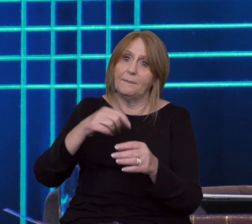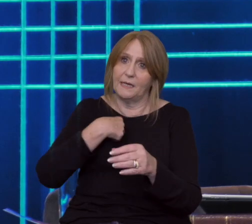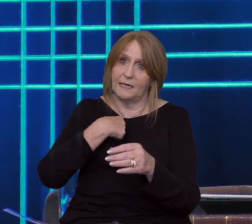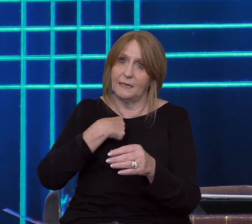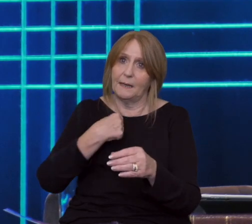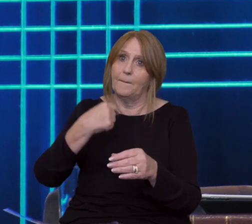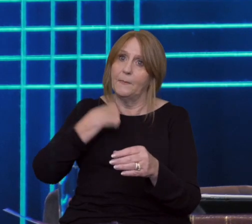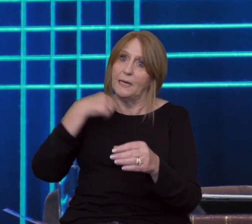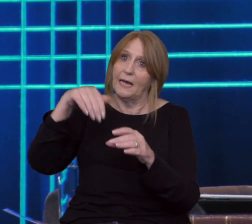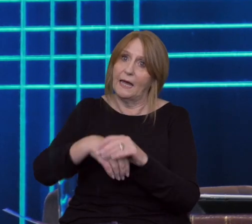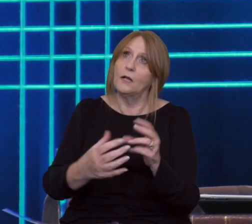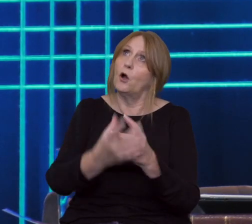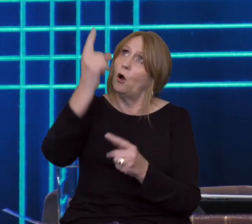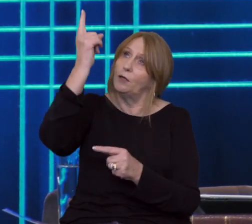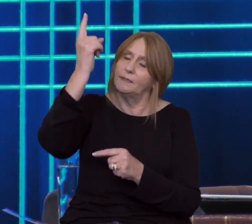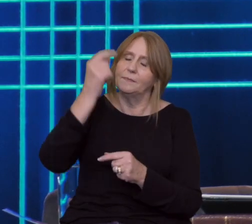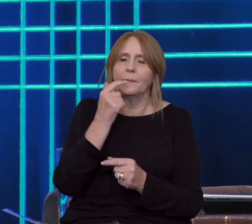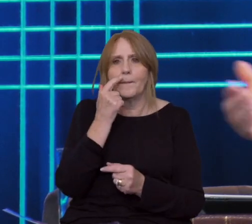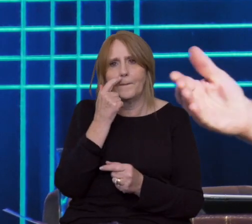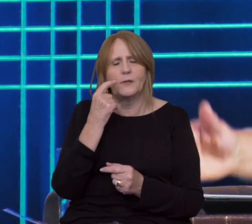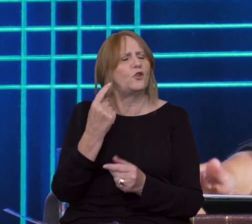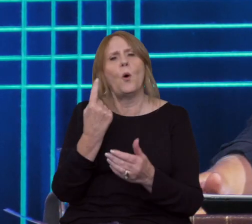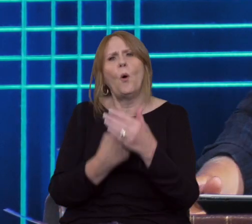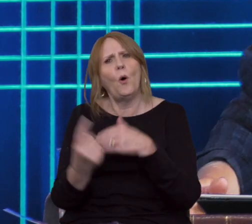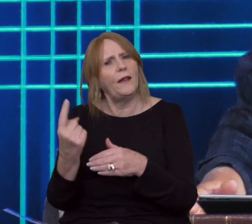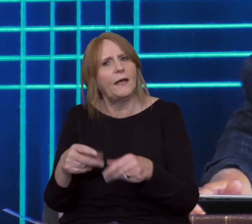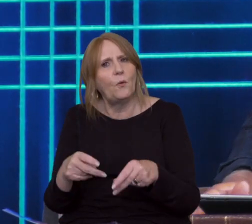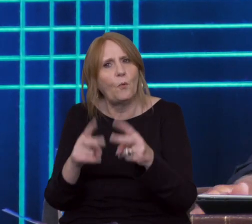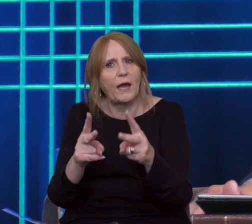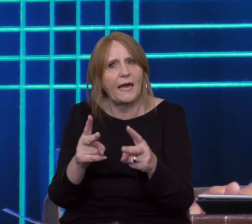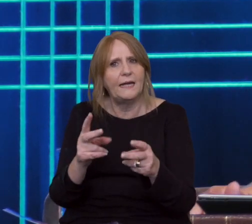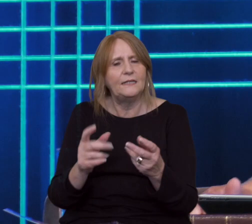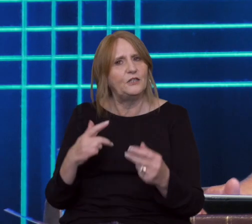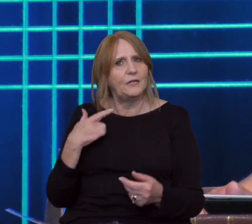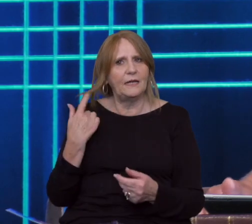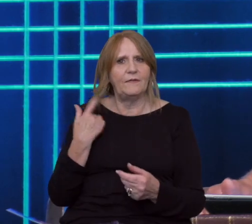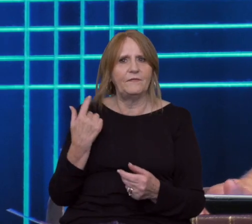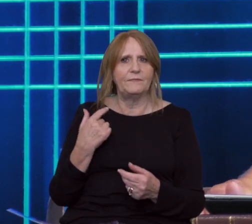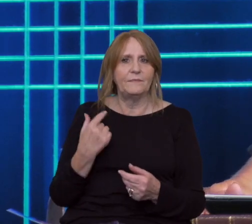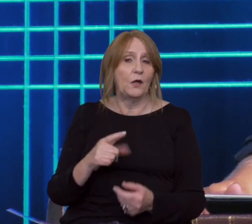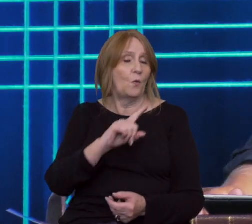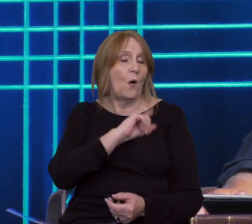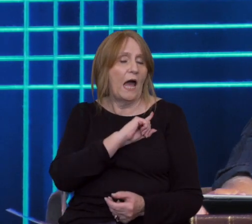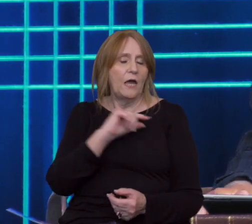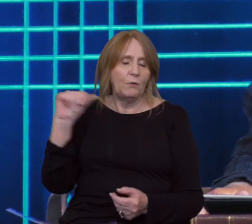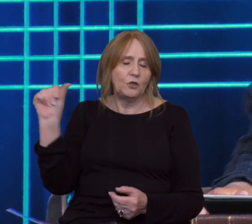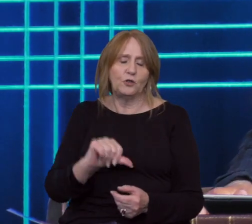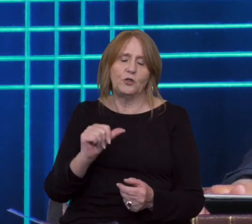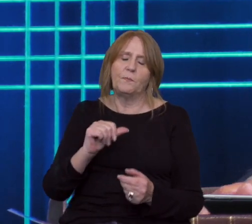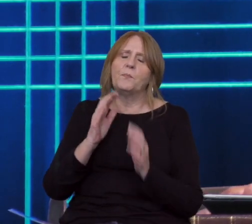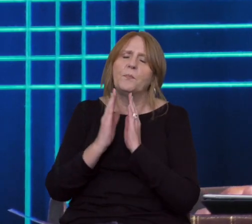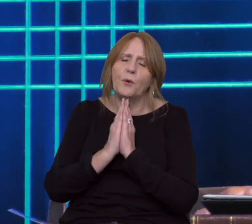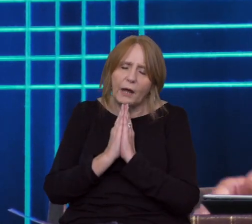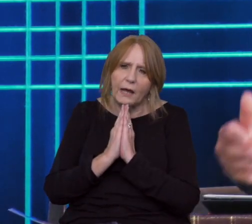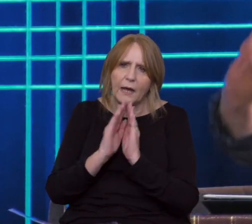tell you, that's the only way to live. It's one of the reasons why we should be in the Word and prayer every day, not simply to have done